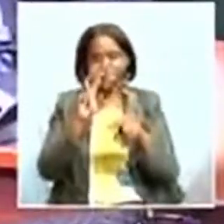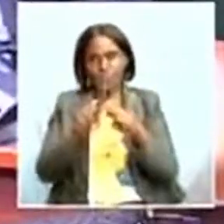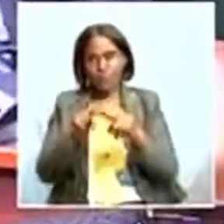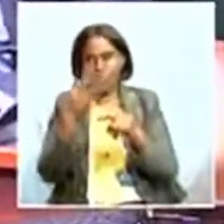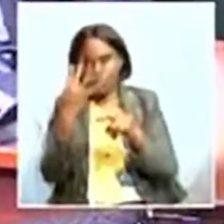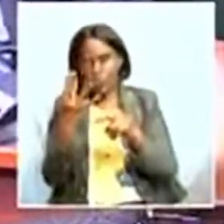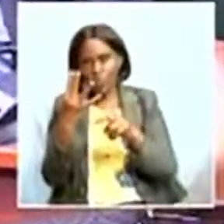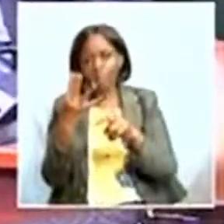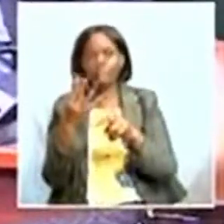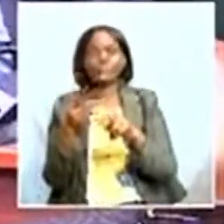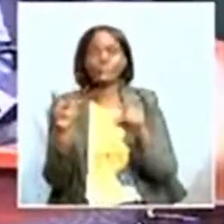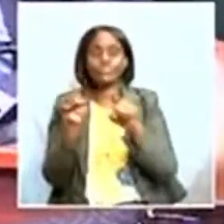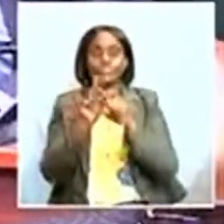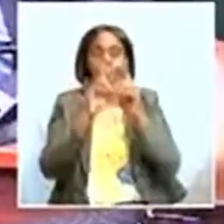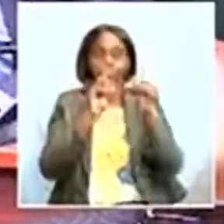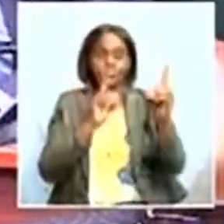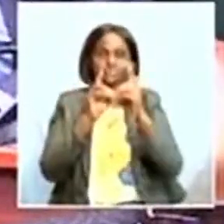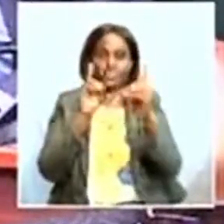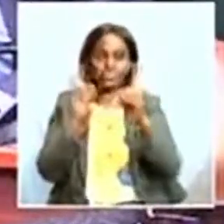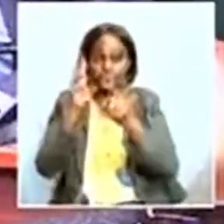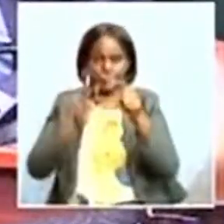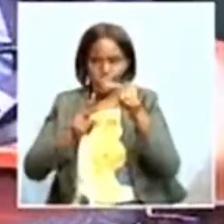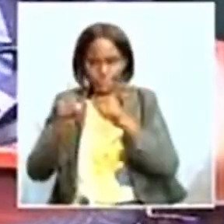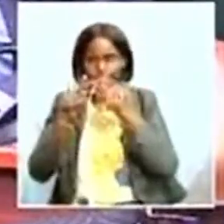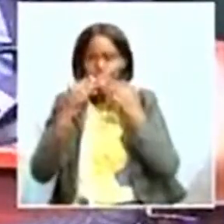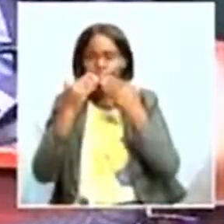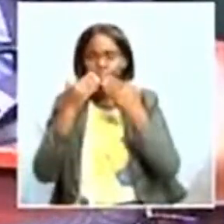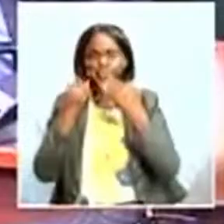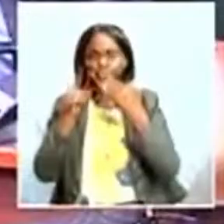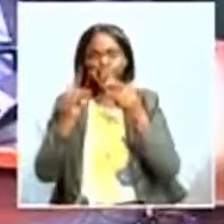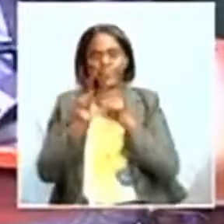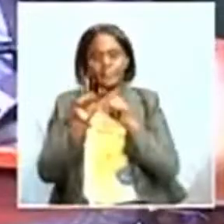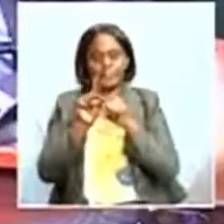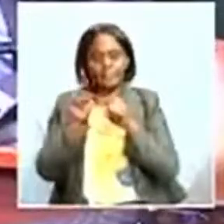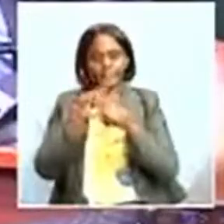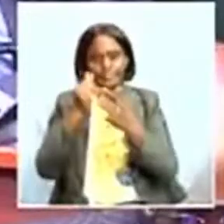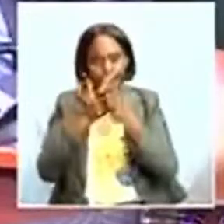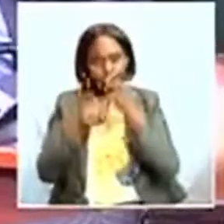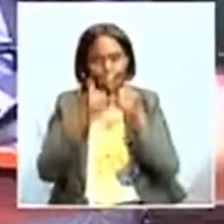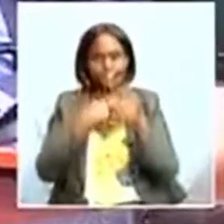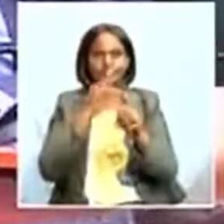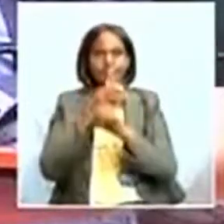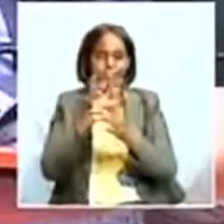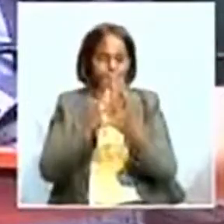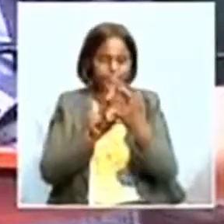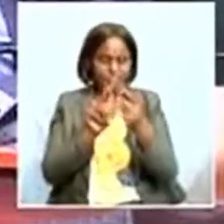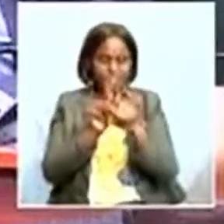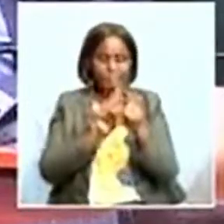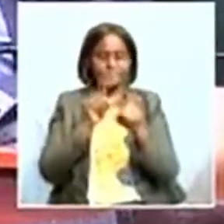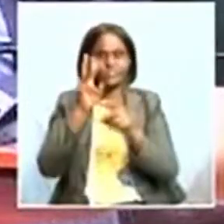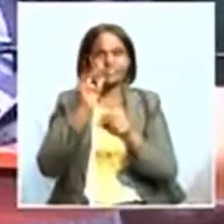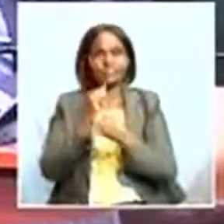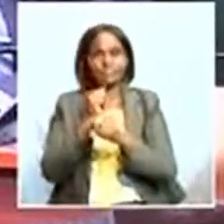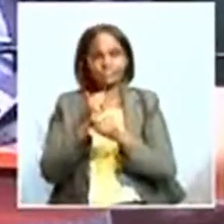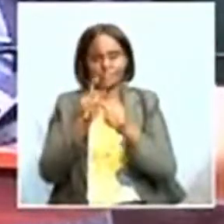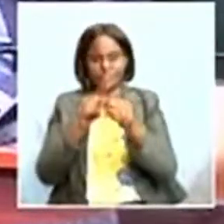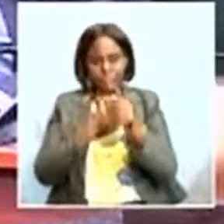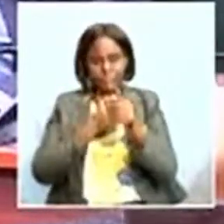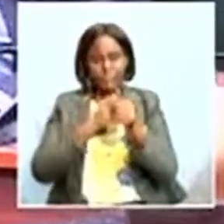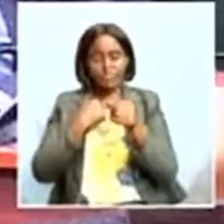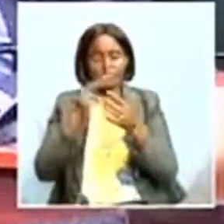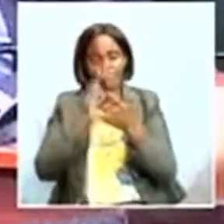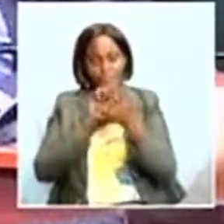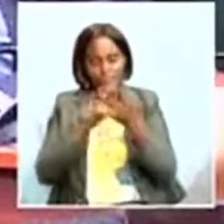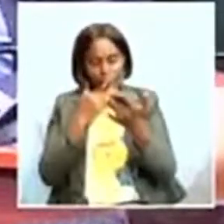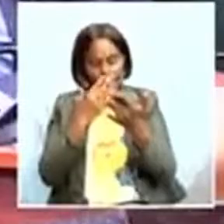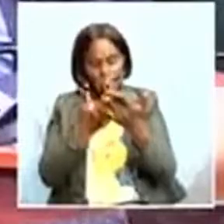has been cut. Yeah, I think your POs have already grasped this, so they will do that. But as I was reading here,